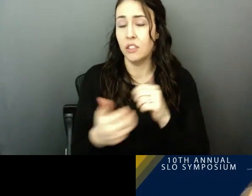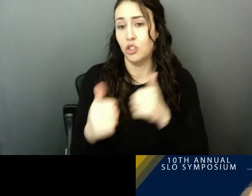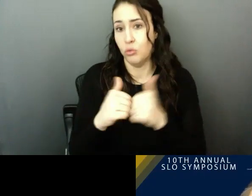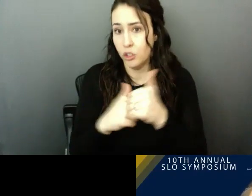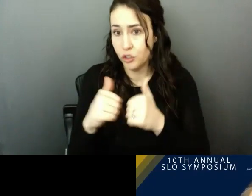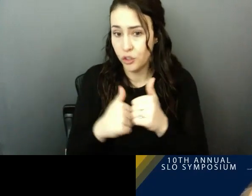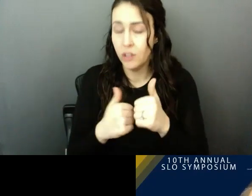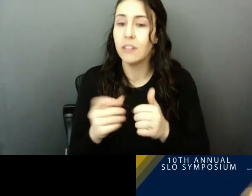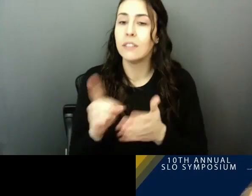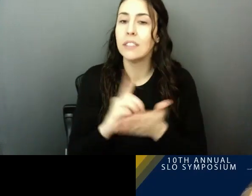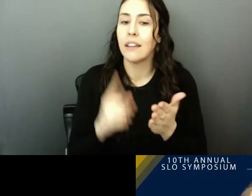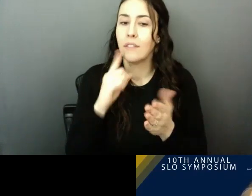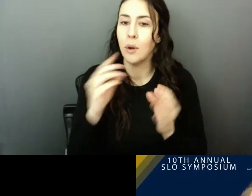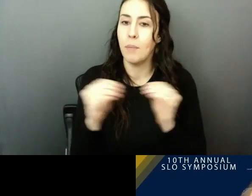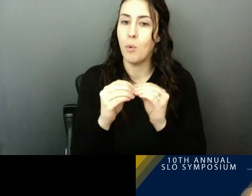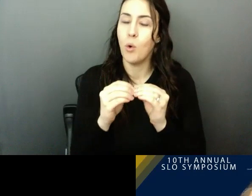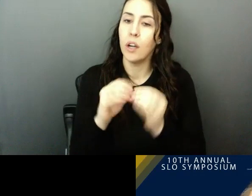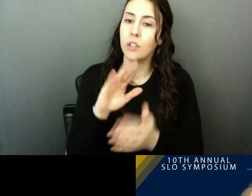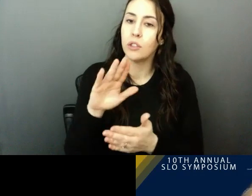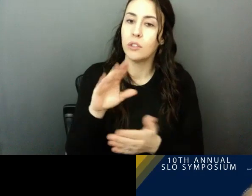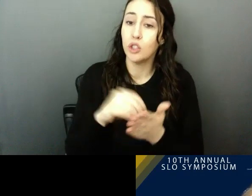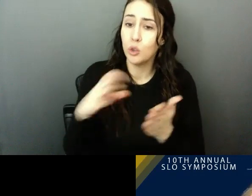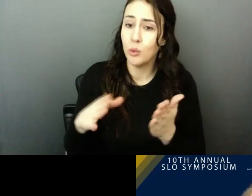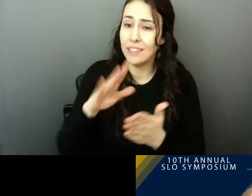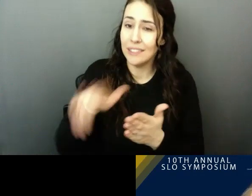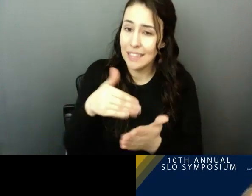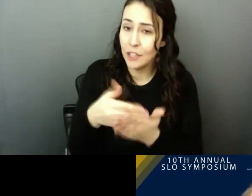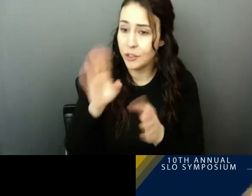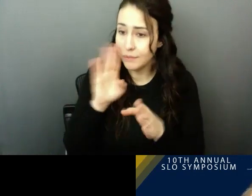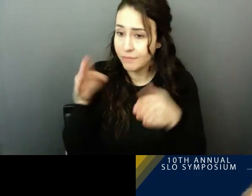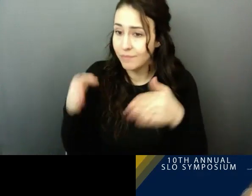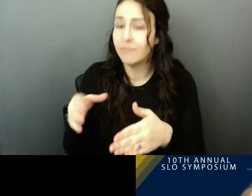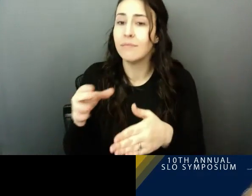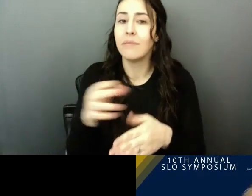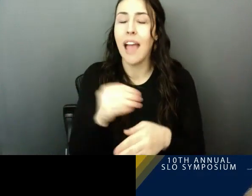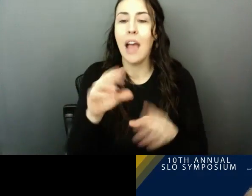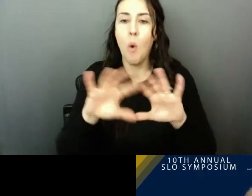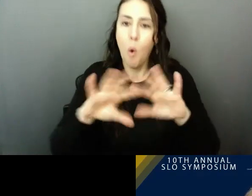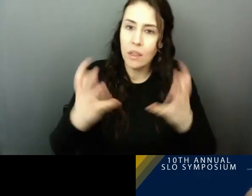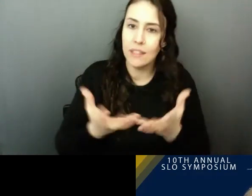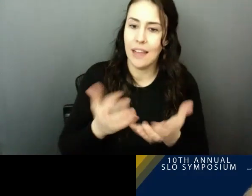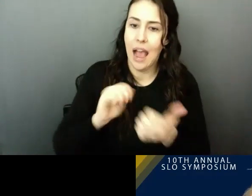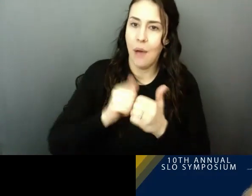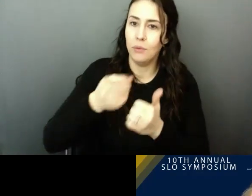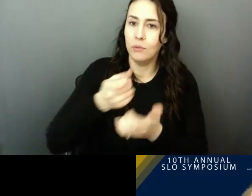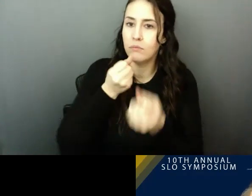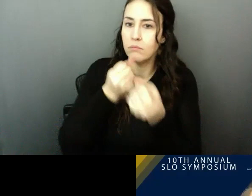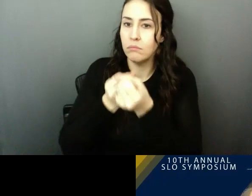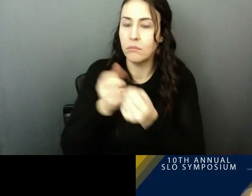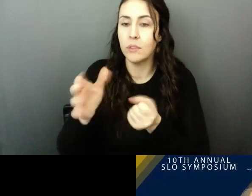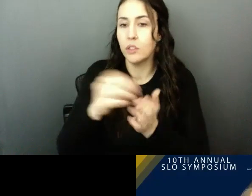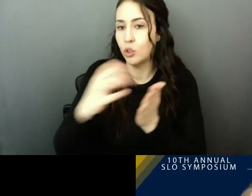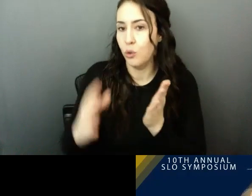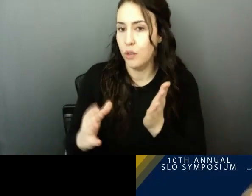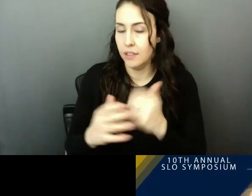more student-centered and more holistic around the idea of how your student, you're supporting your students. They're designed